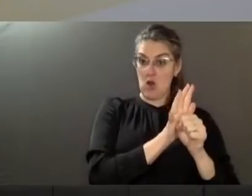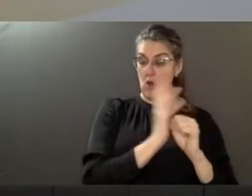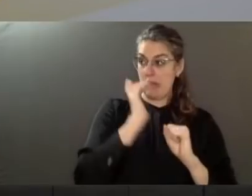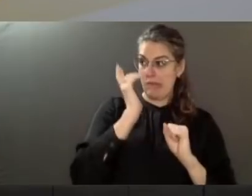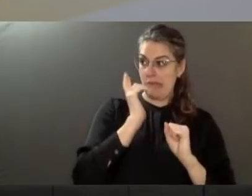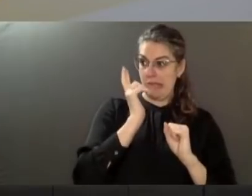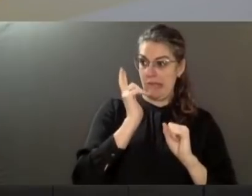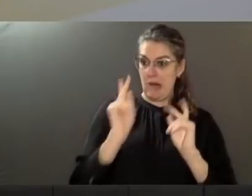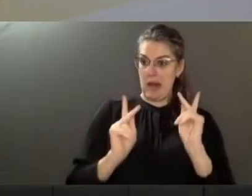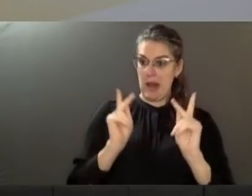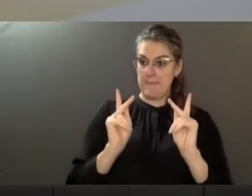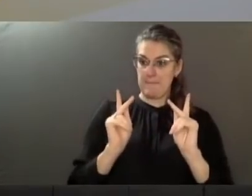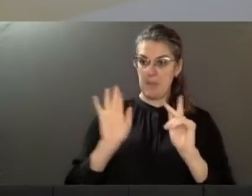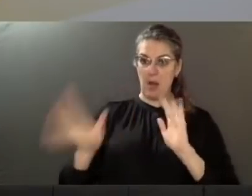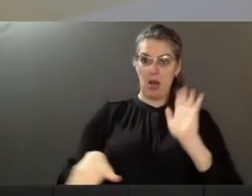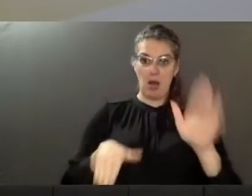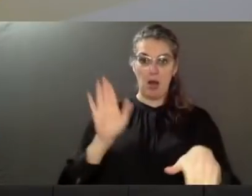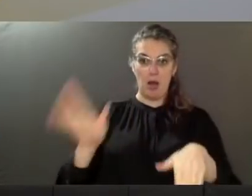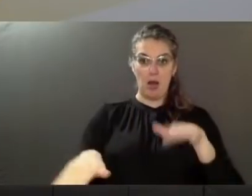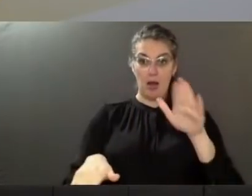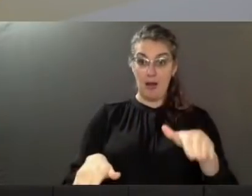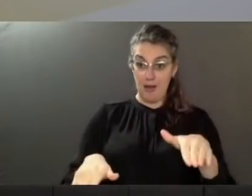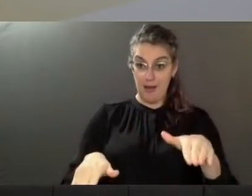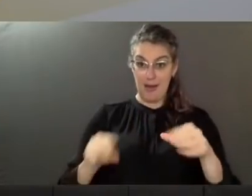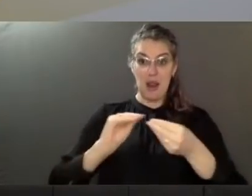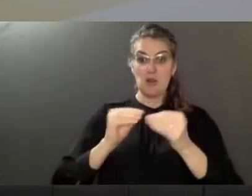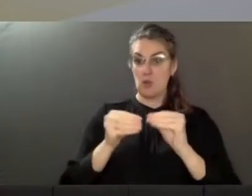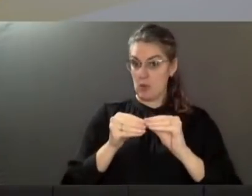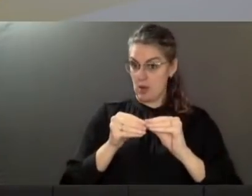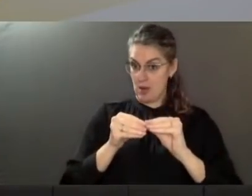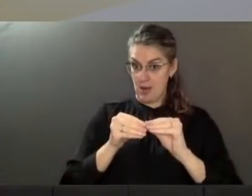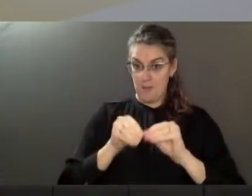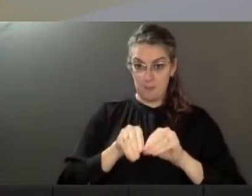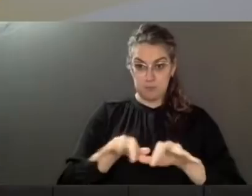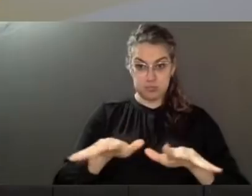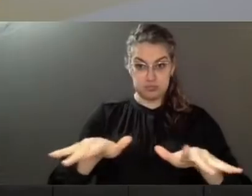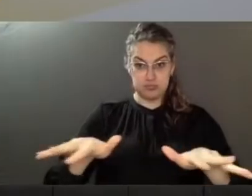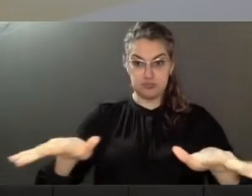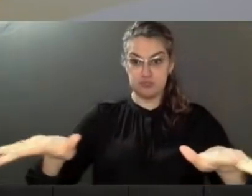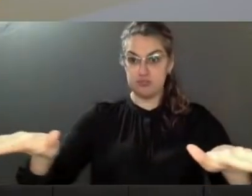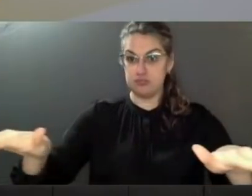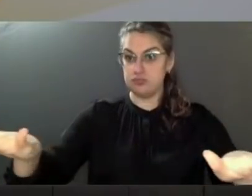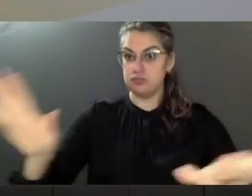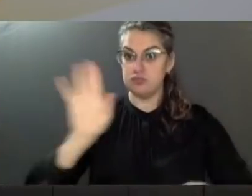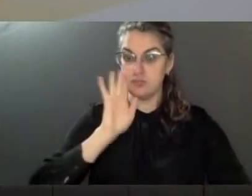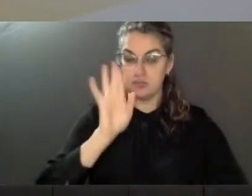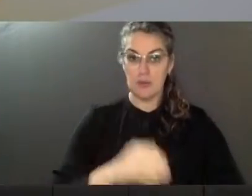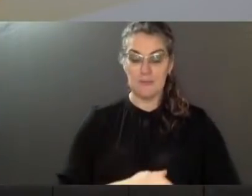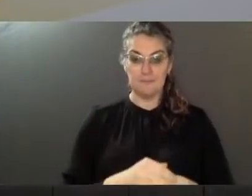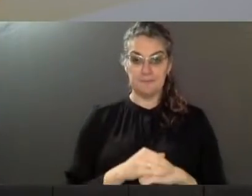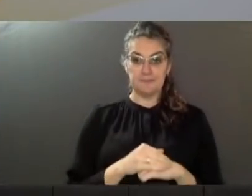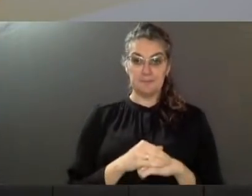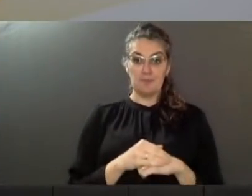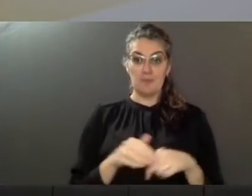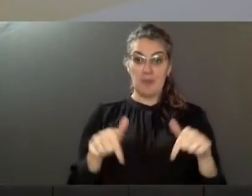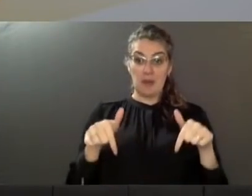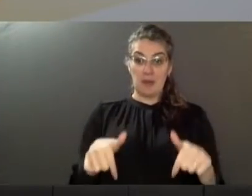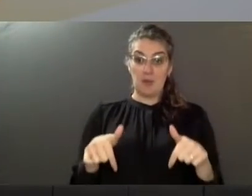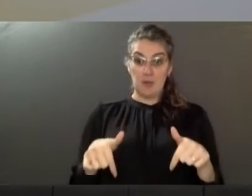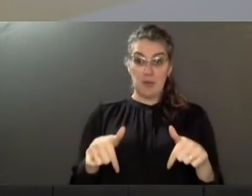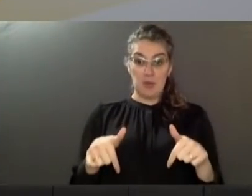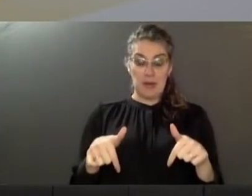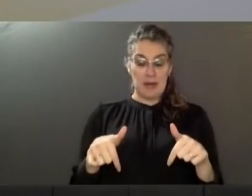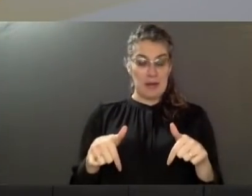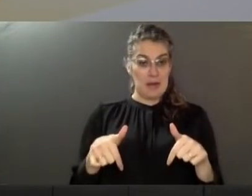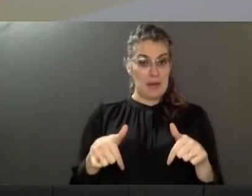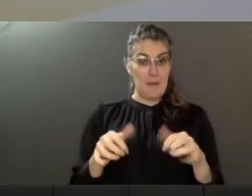I've said before, we must remain vigilant here in PEI and not let our guard down against COVID-19. While many Canadians are functioning under